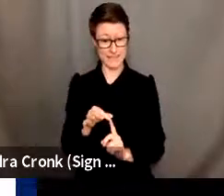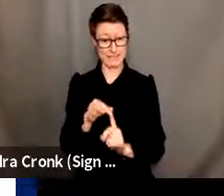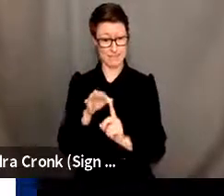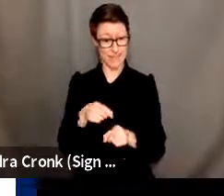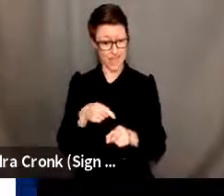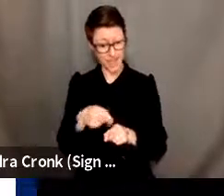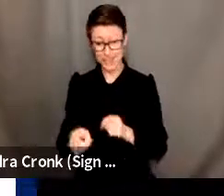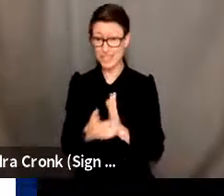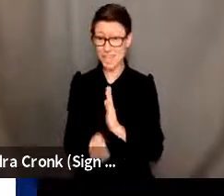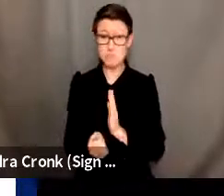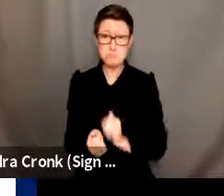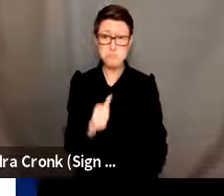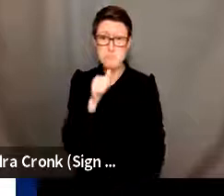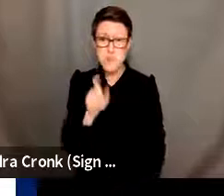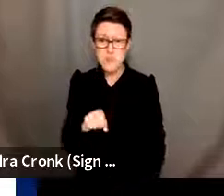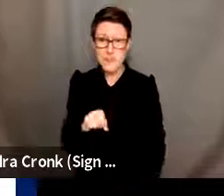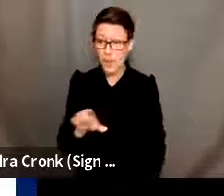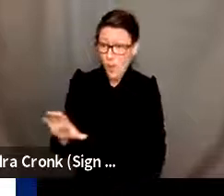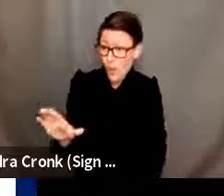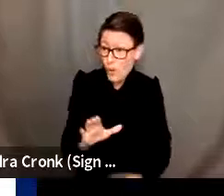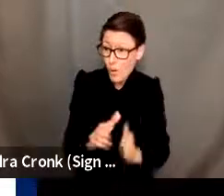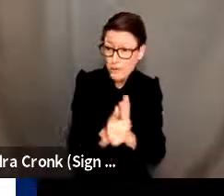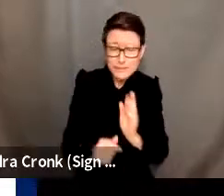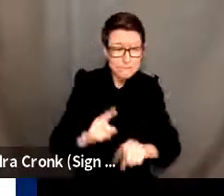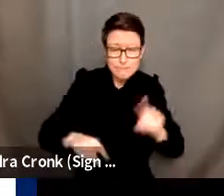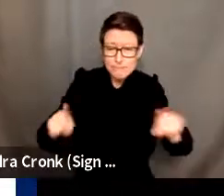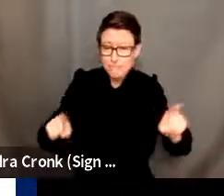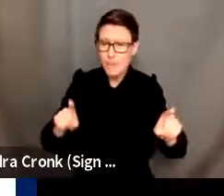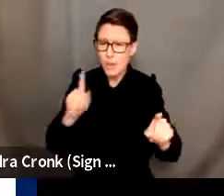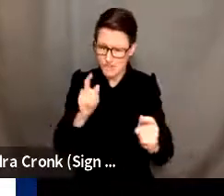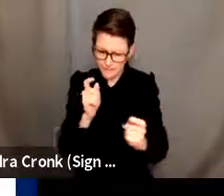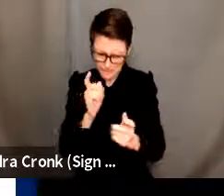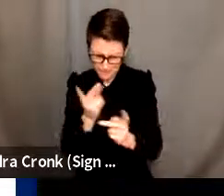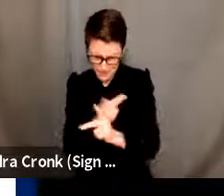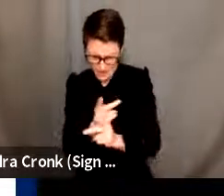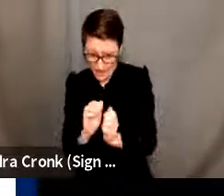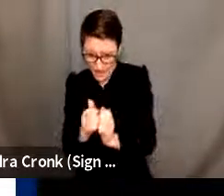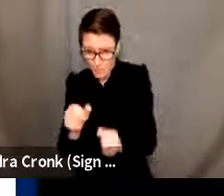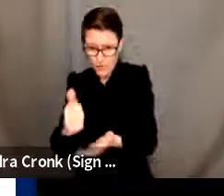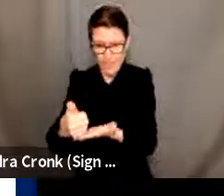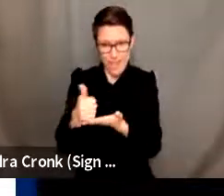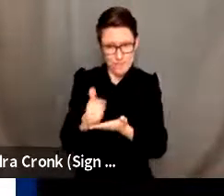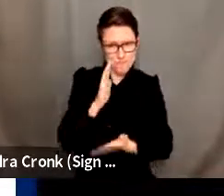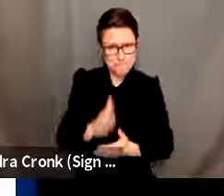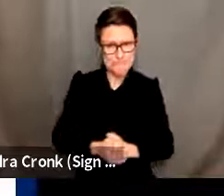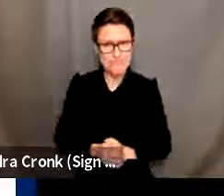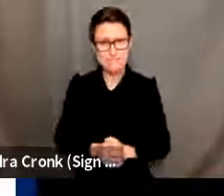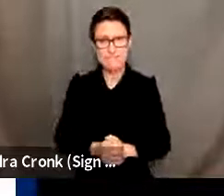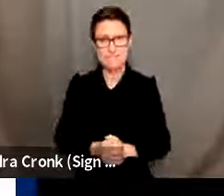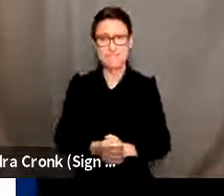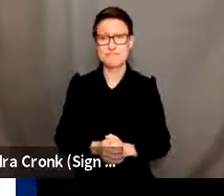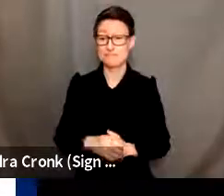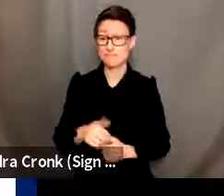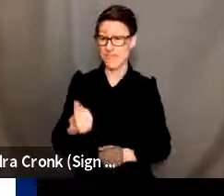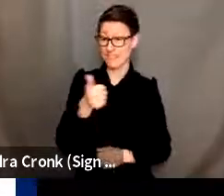matter what your skills are, we will find something for you to help us with. We have flexible self-scheduling, so you'll have access